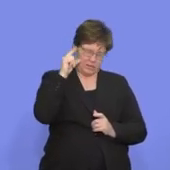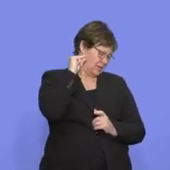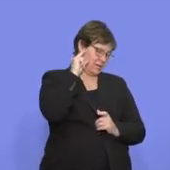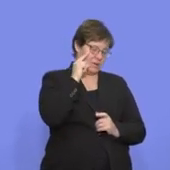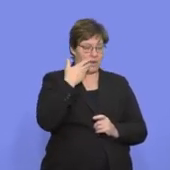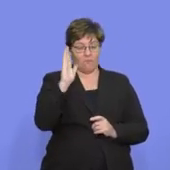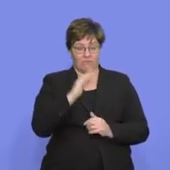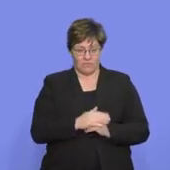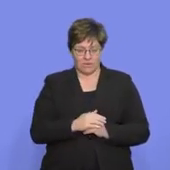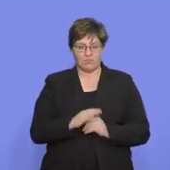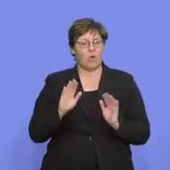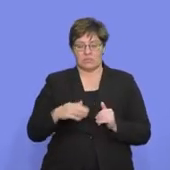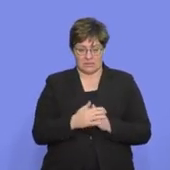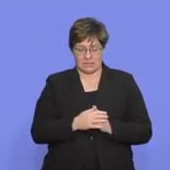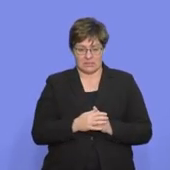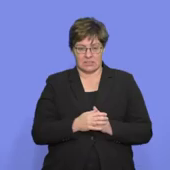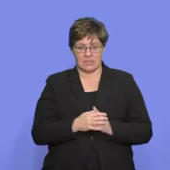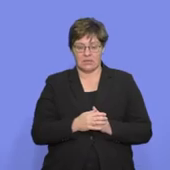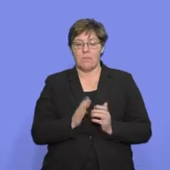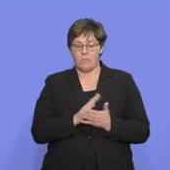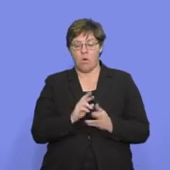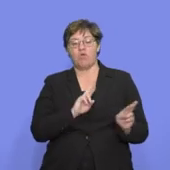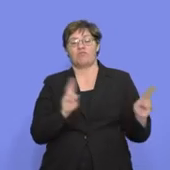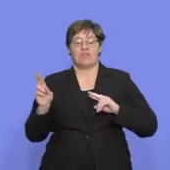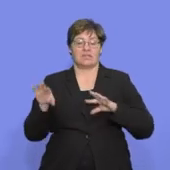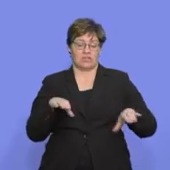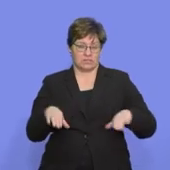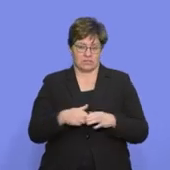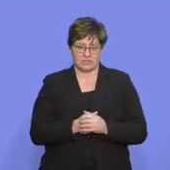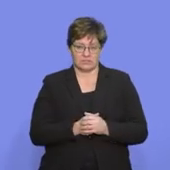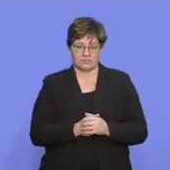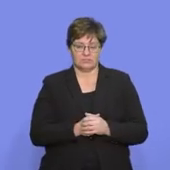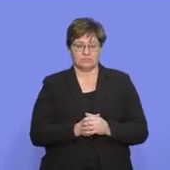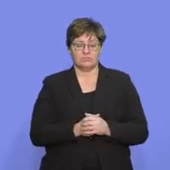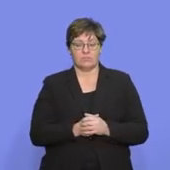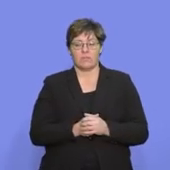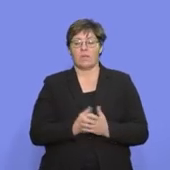out of there. Right, so this is all part of reflex actions. But now you must know the